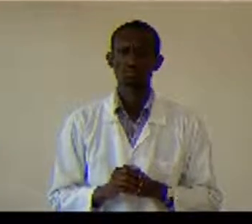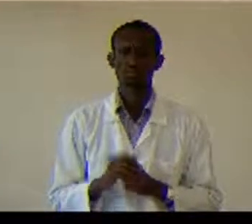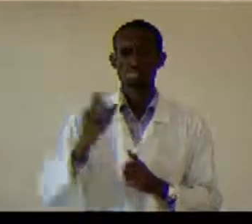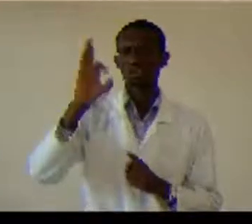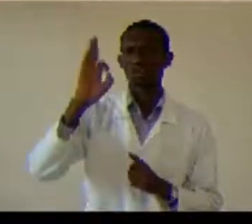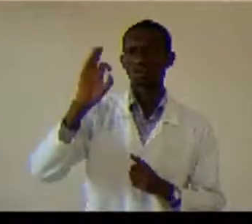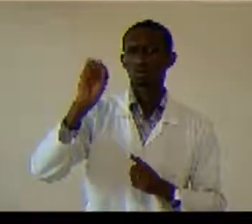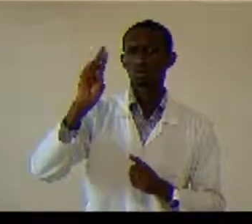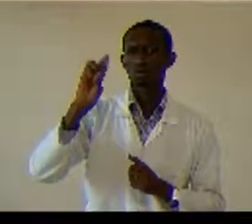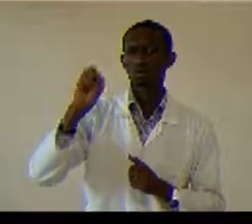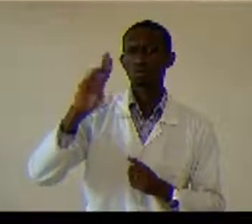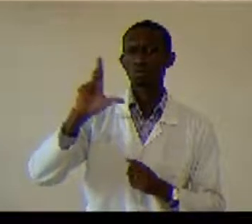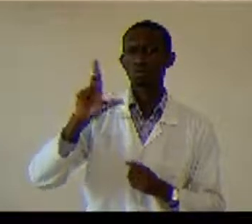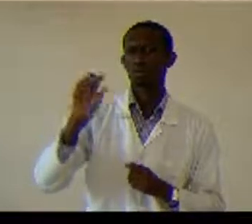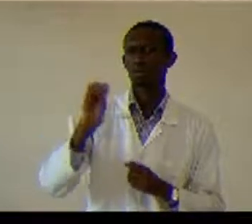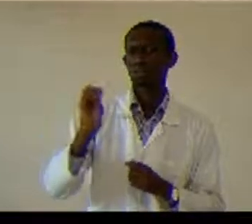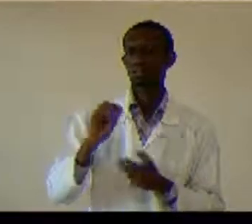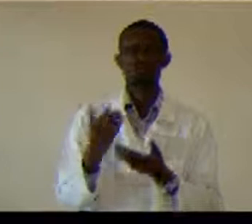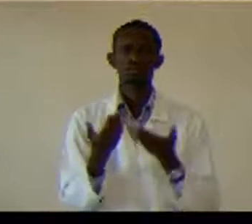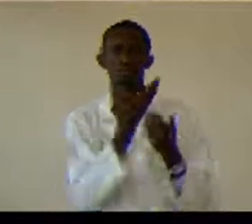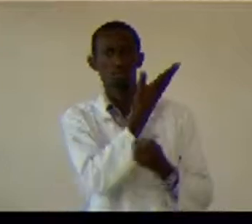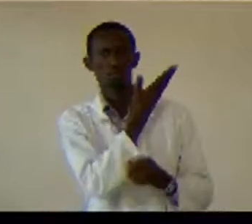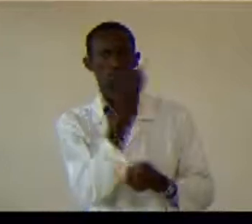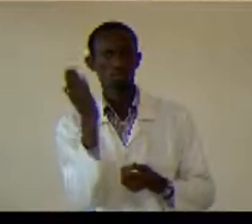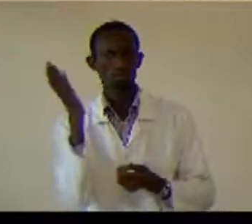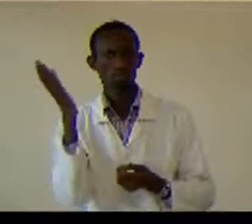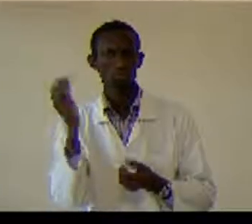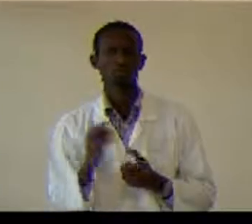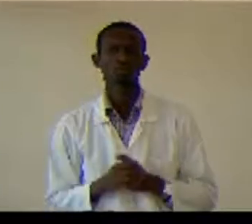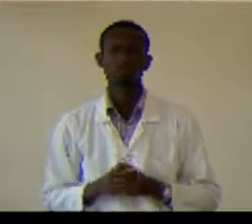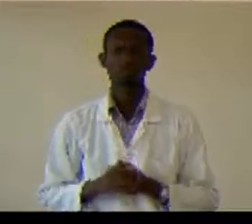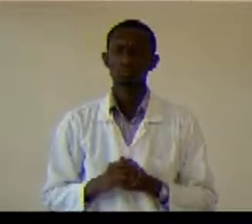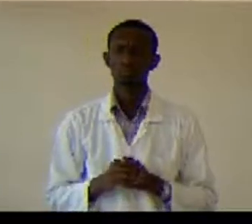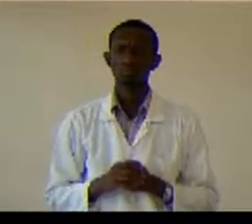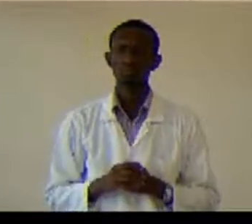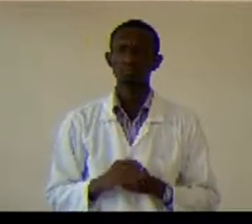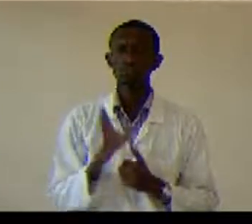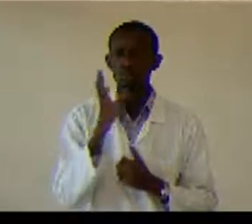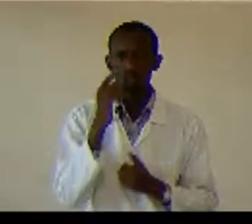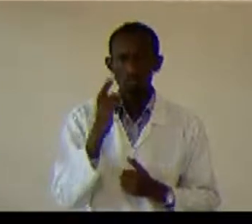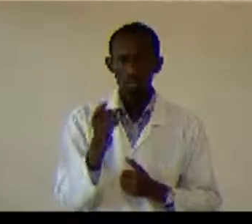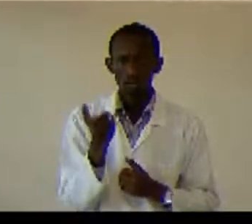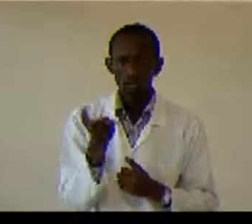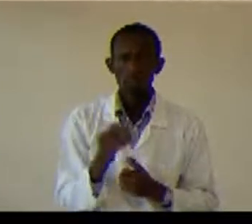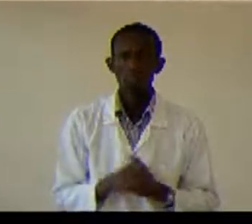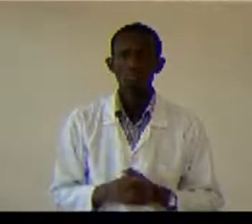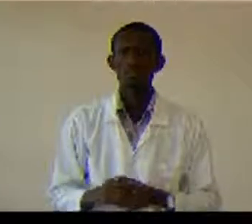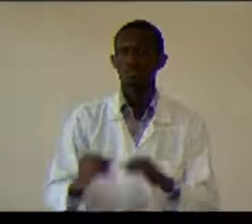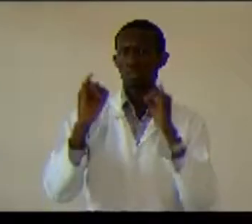on the board, so we can always look at it. So what I'm saying here is, if I have